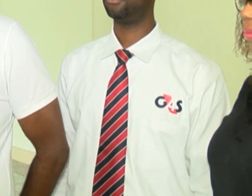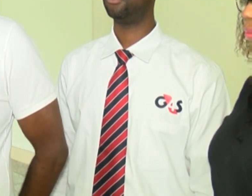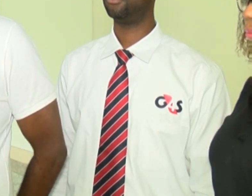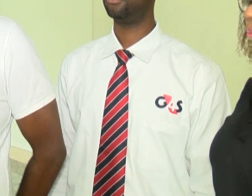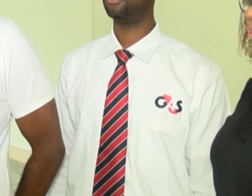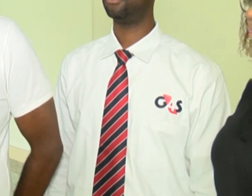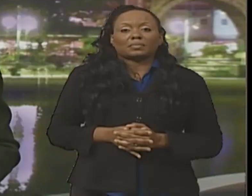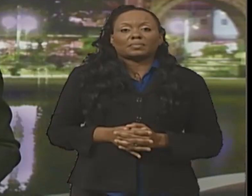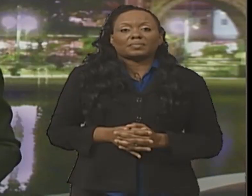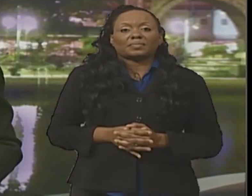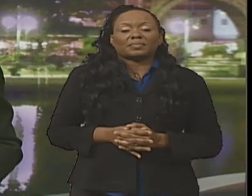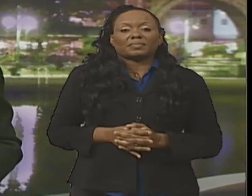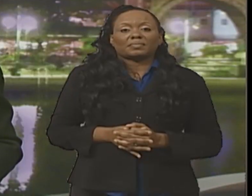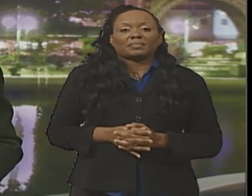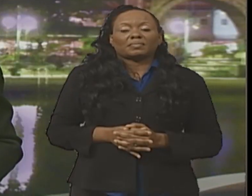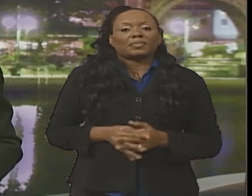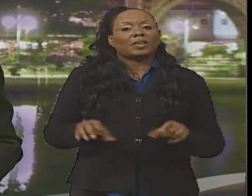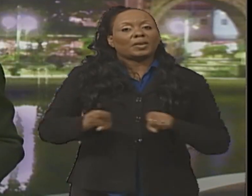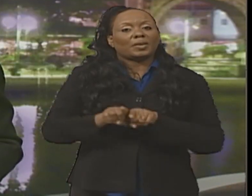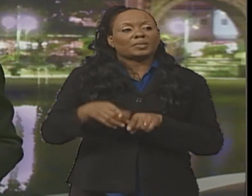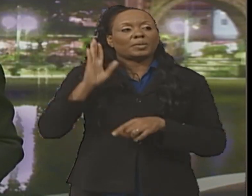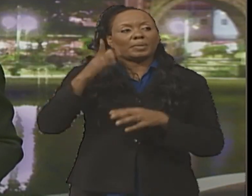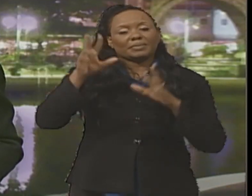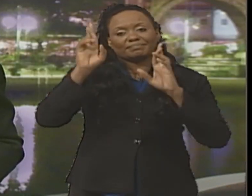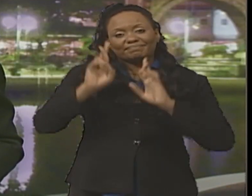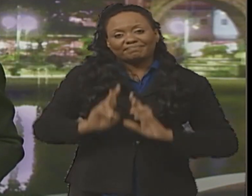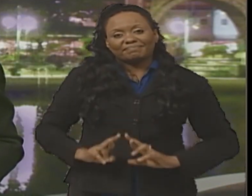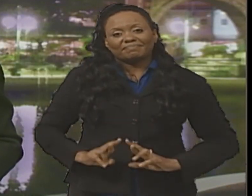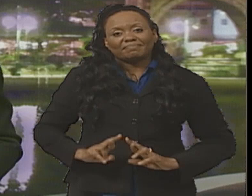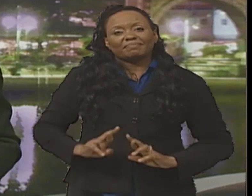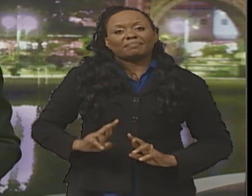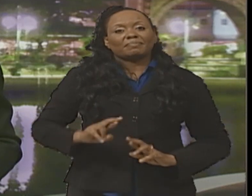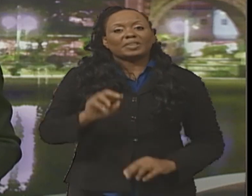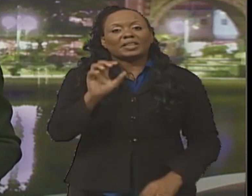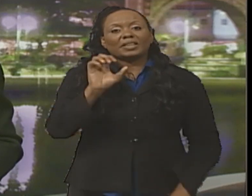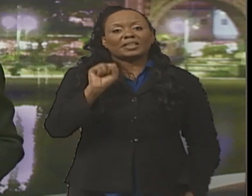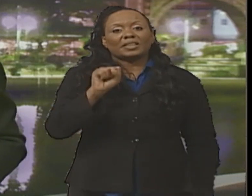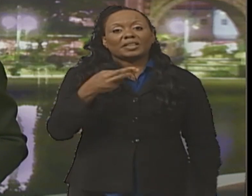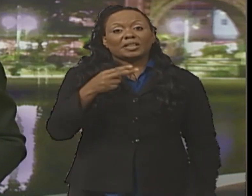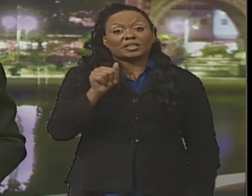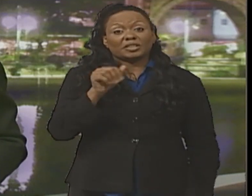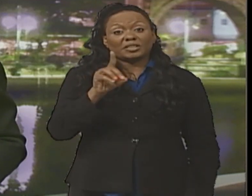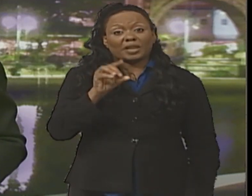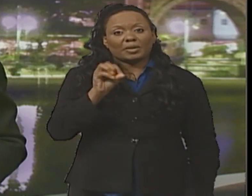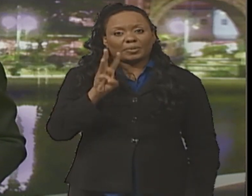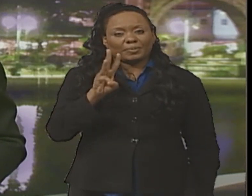patrons. Now, there'll also be a tribute to Winston the Mighty Shadow Bailey.